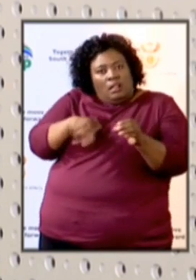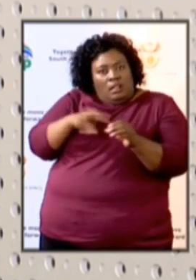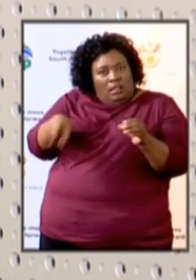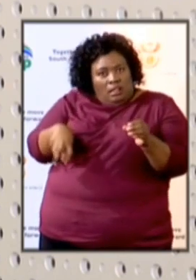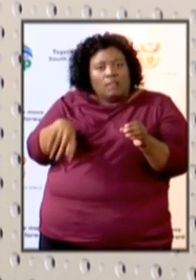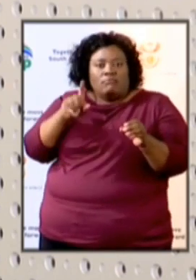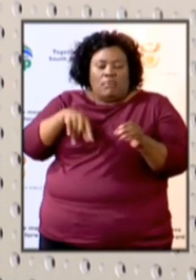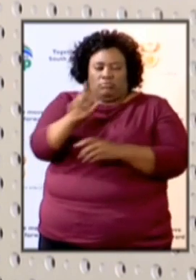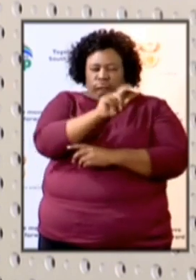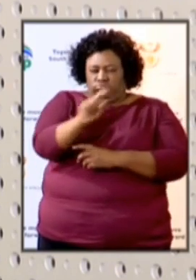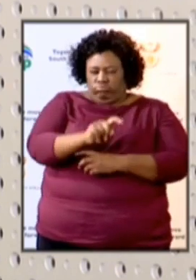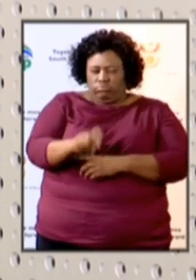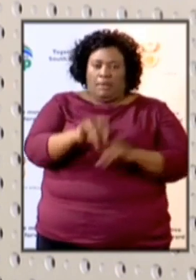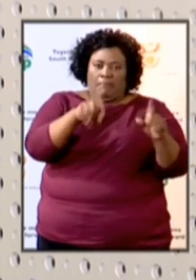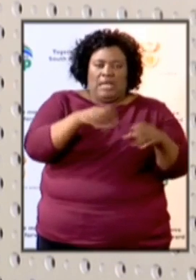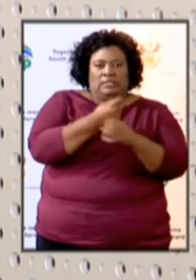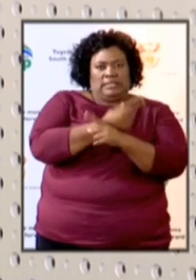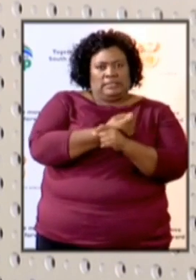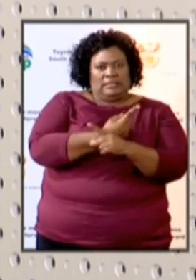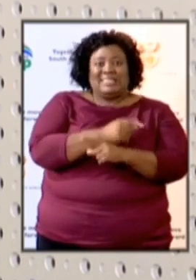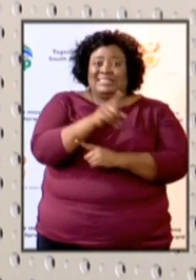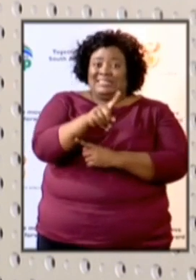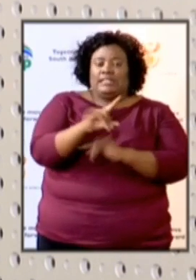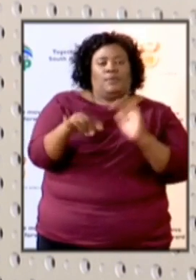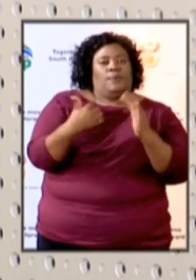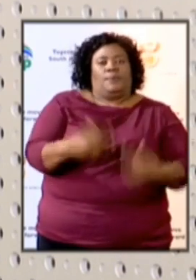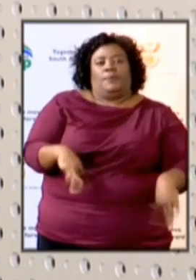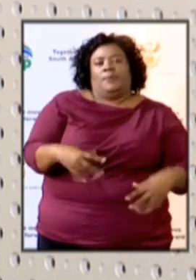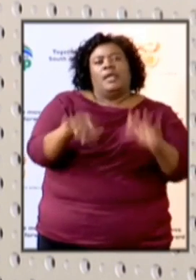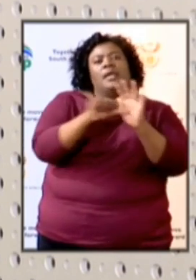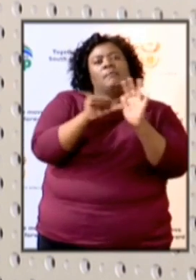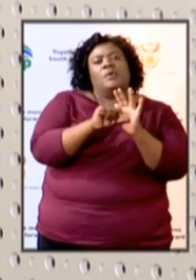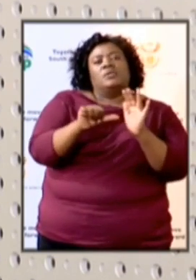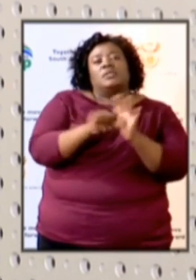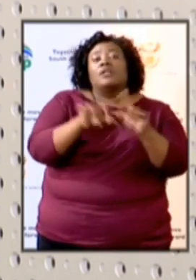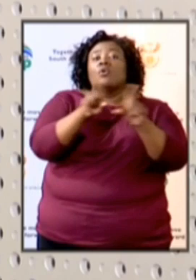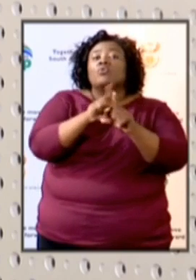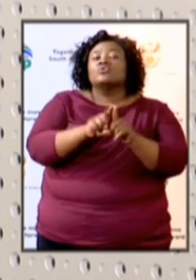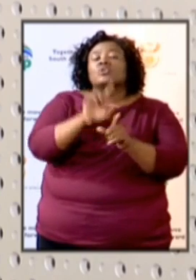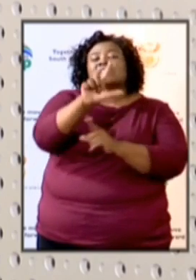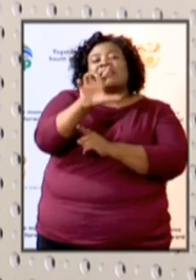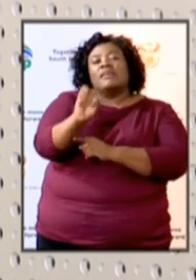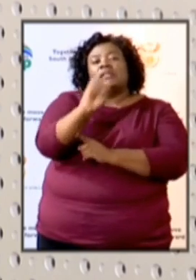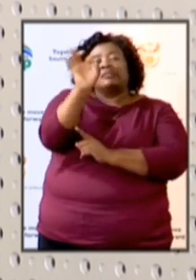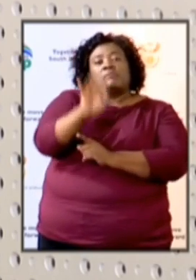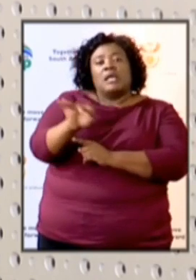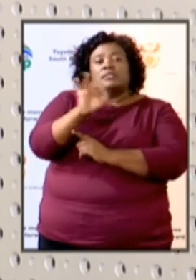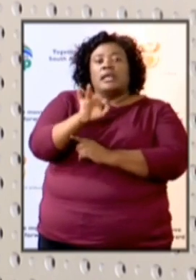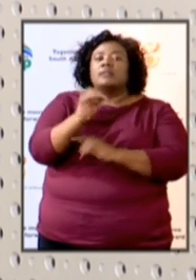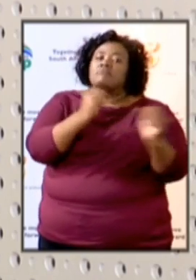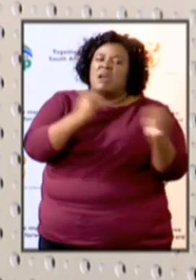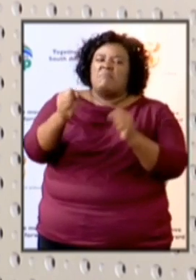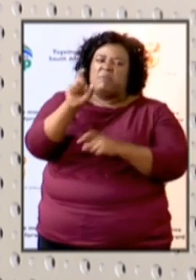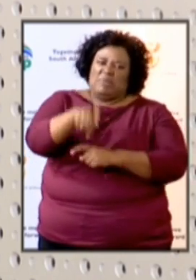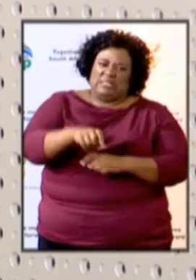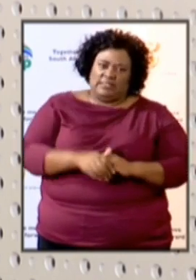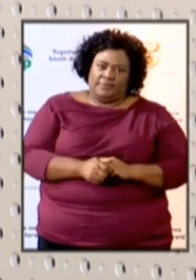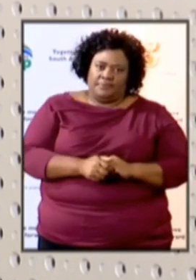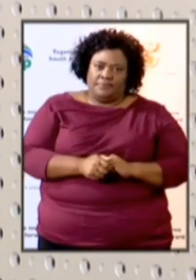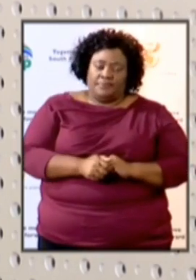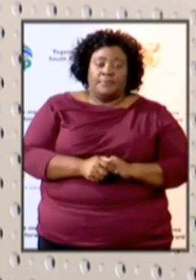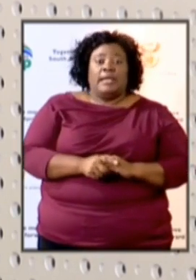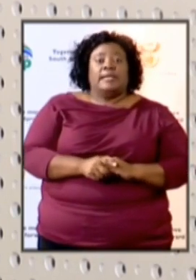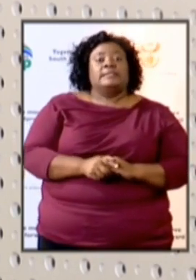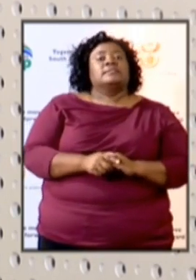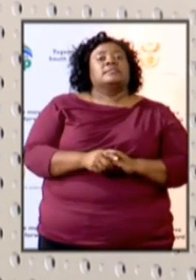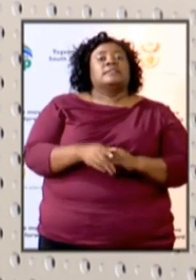And that's very important. And the 70% capacity will be kept. As the economy opens